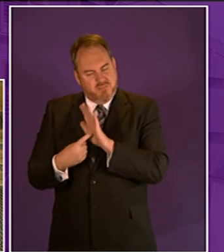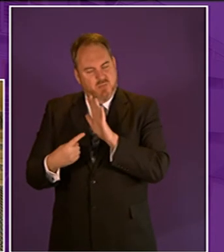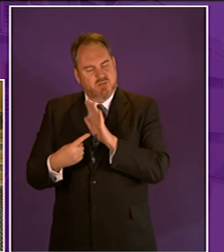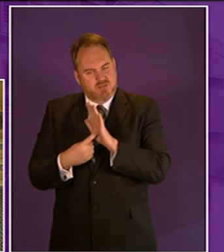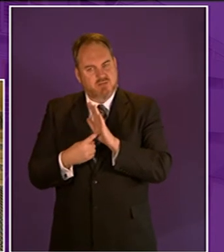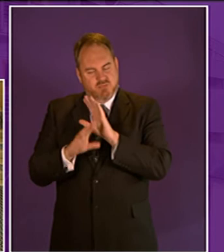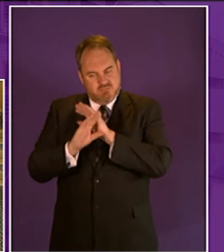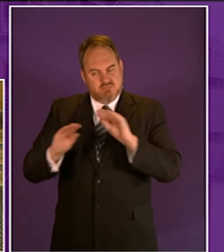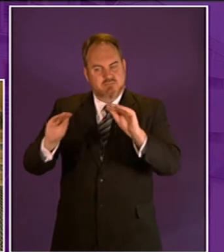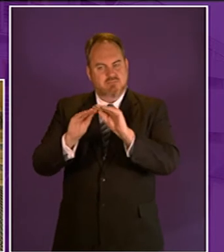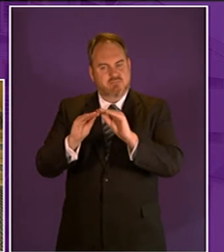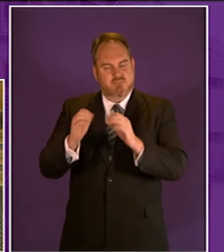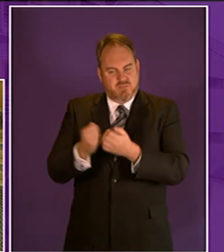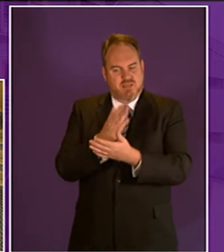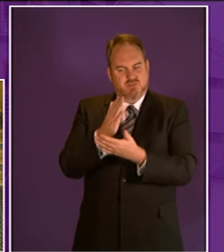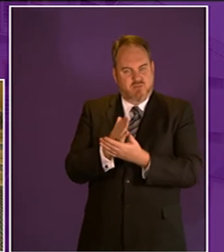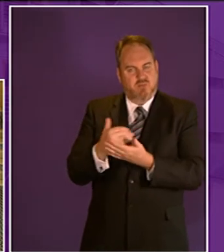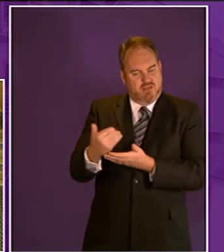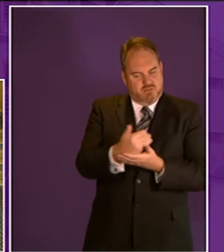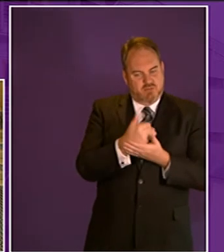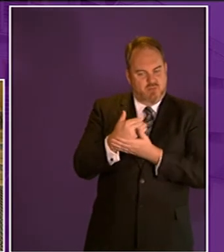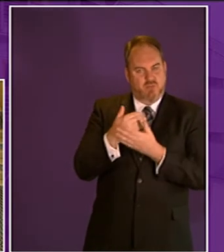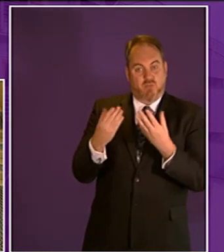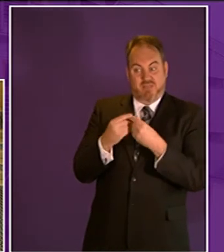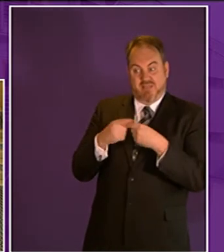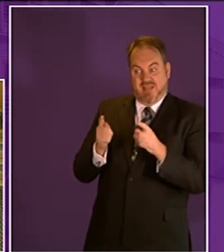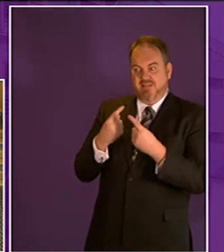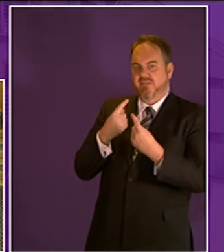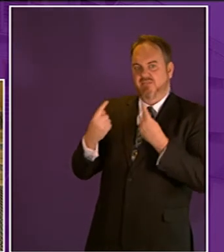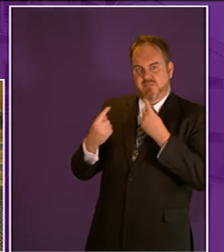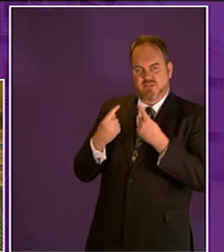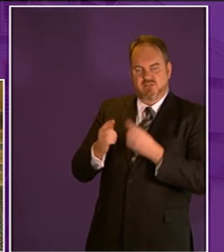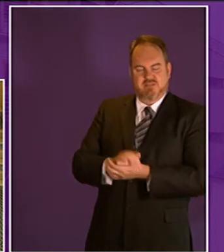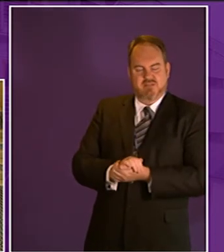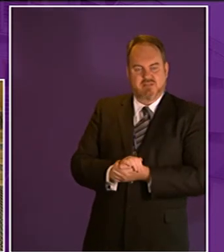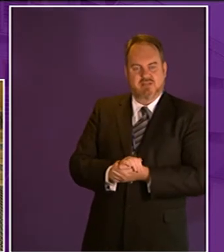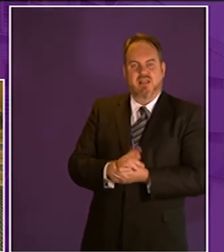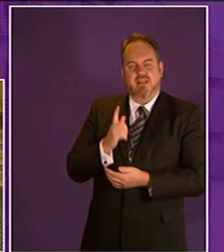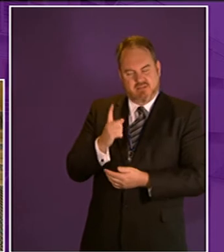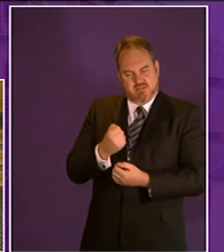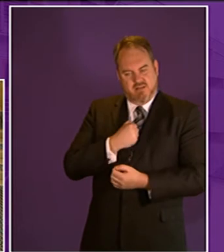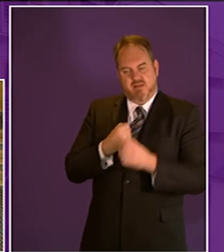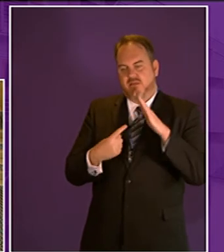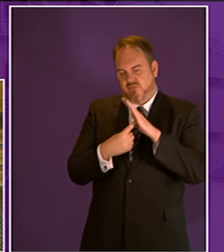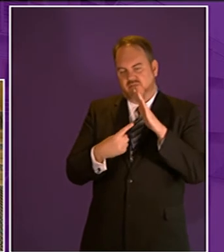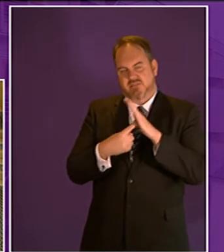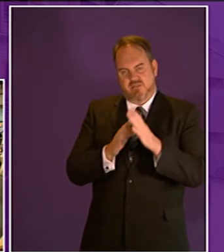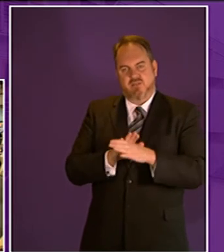that security to patients and that reassurance to patients. And that will be an absolute key priority going